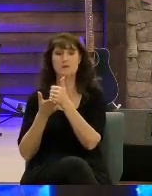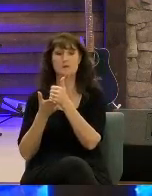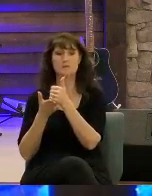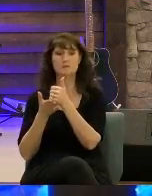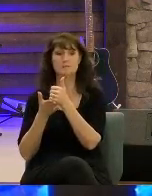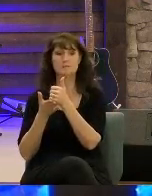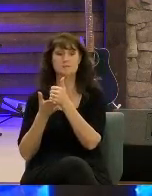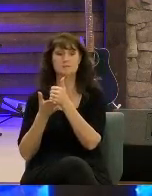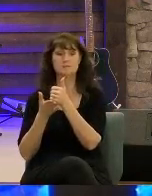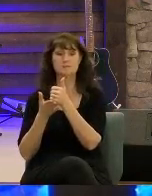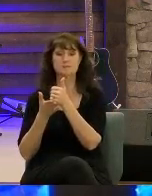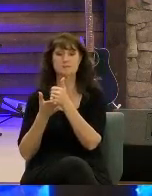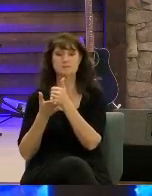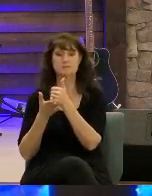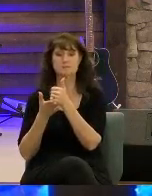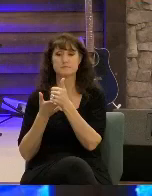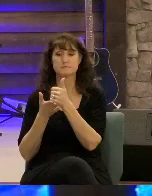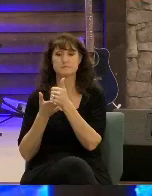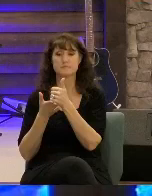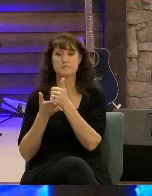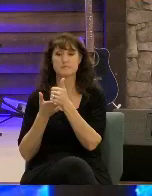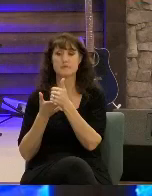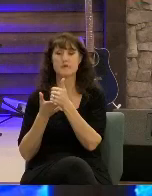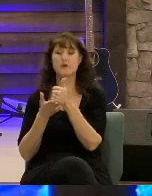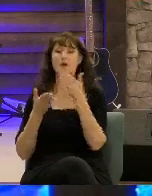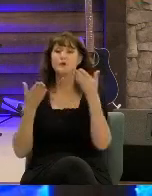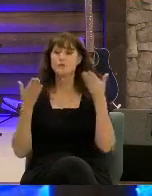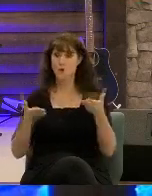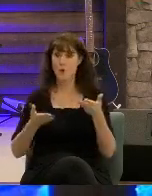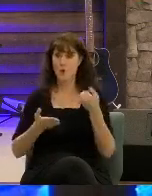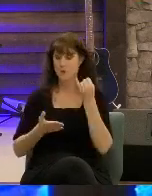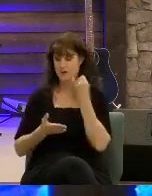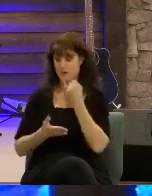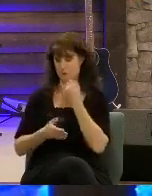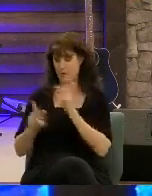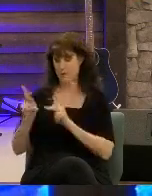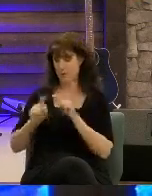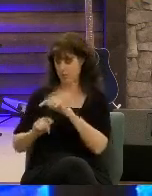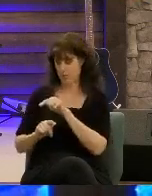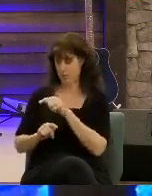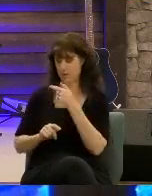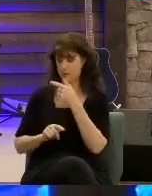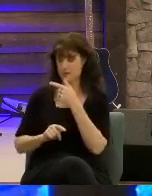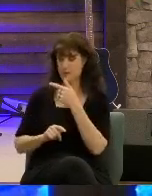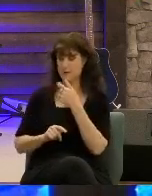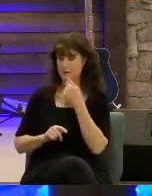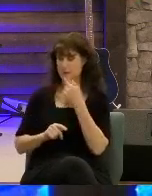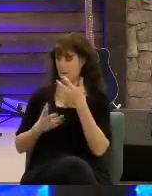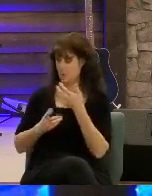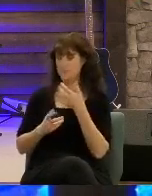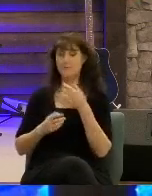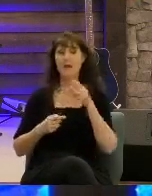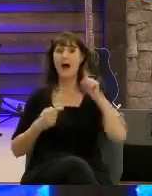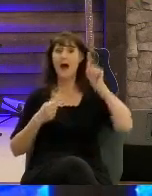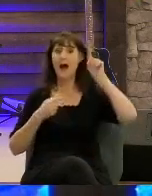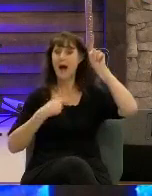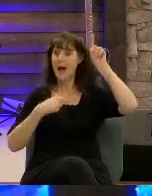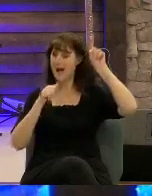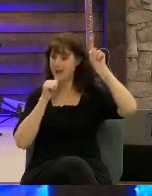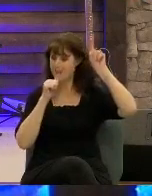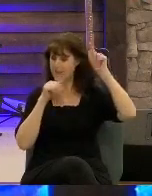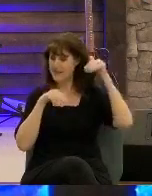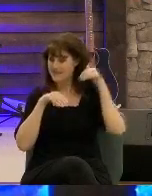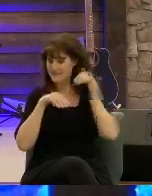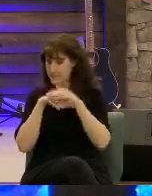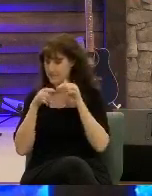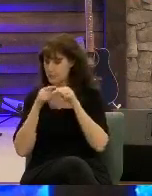So this is what you are to say to the Israelites. I am has sent me to you. God also said